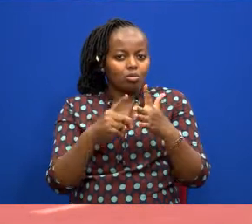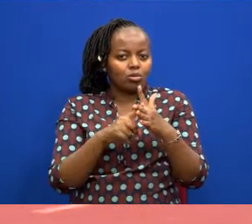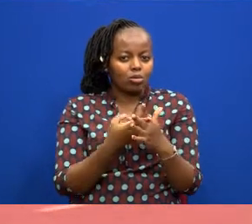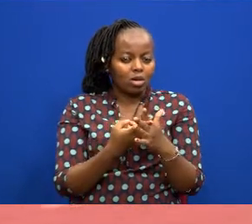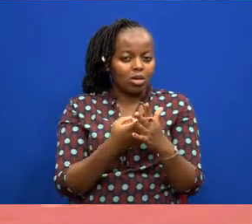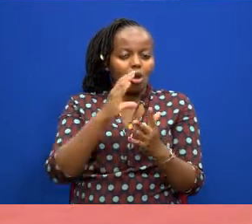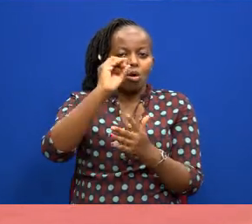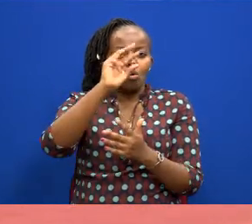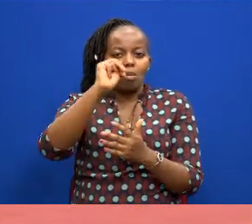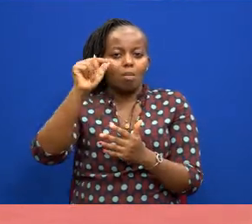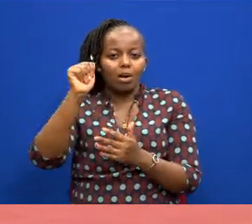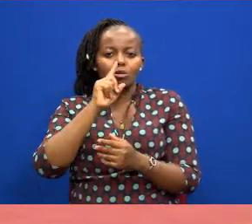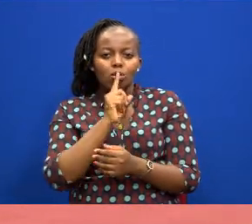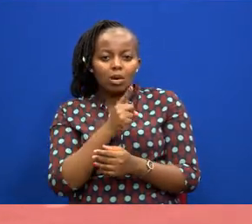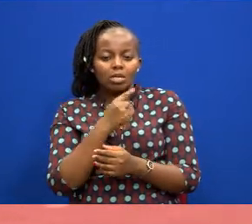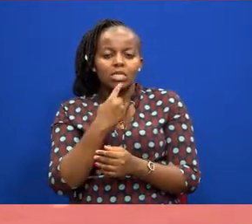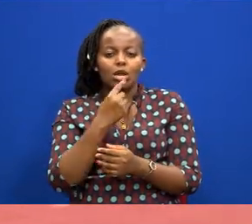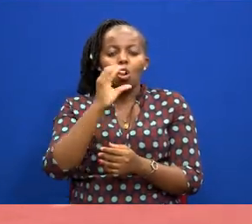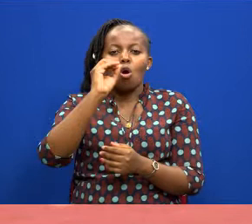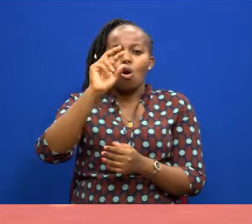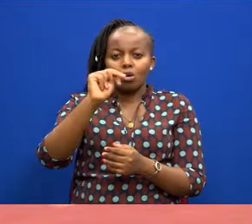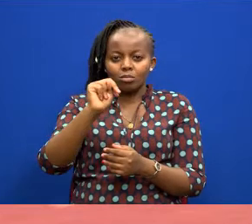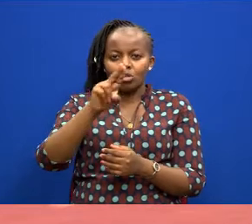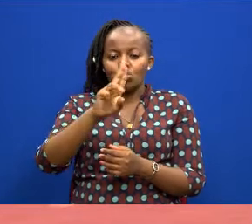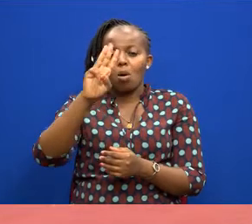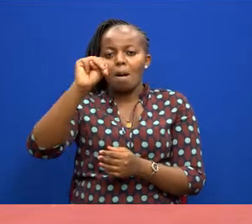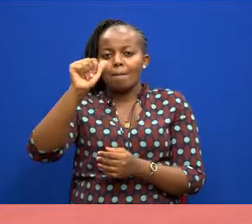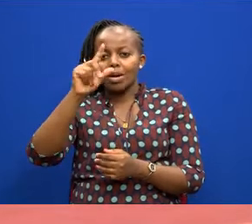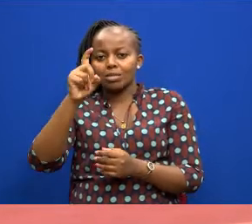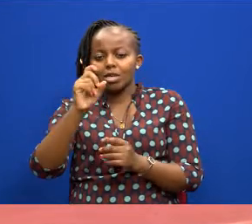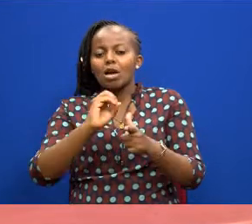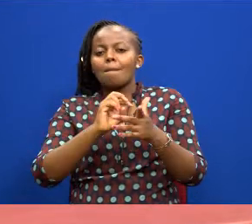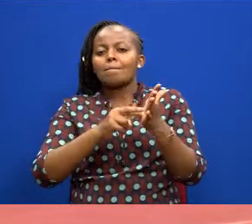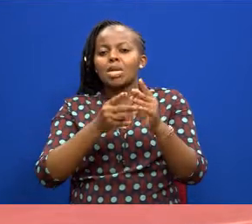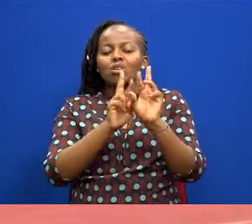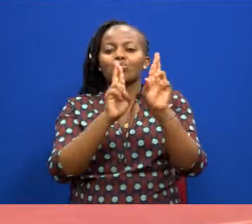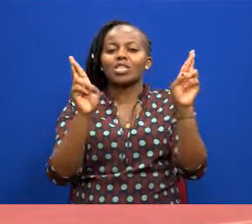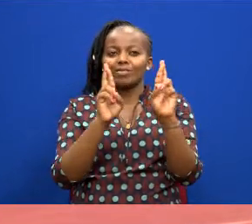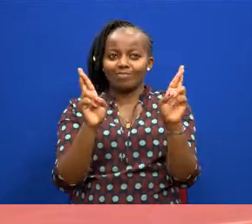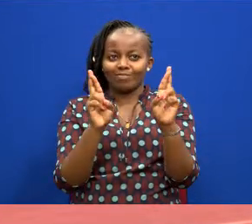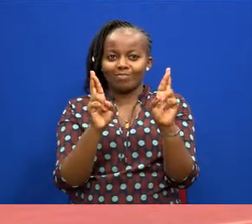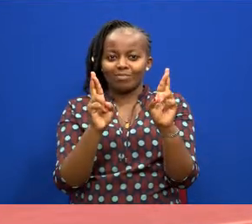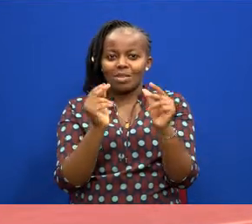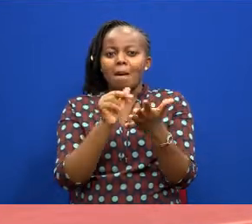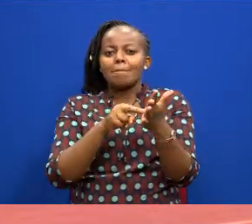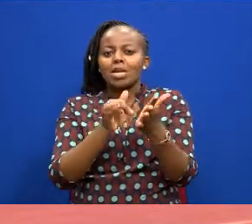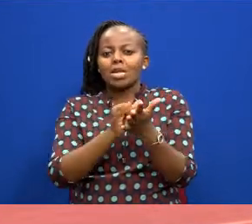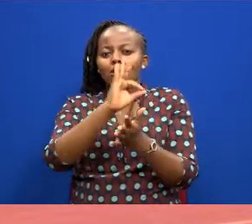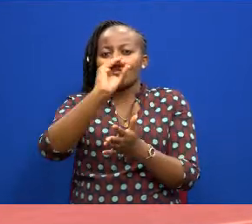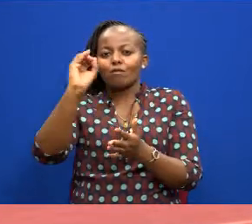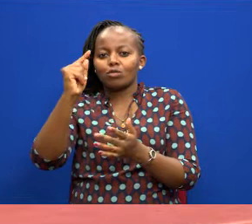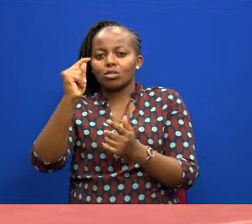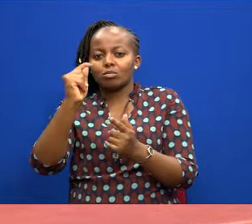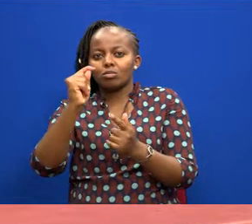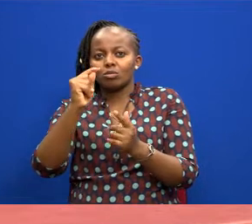start command that says on your mark, you need to put your lead foot just slightly behind the start